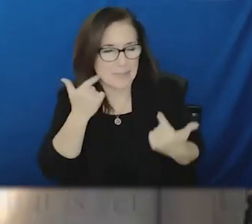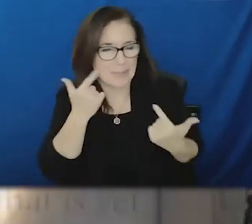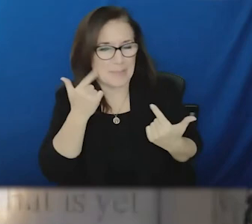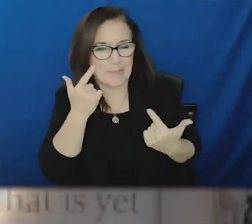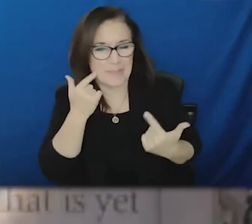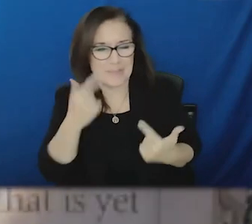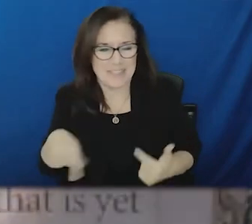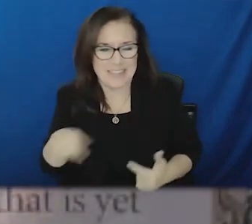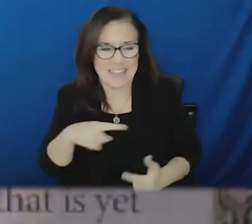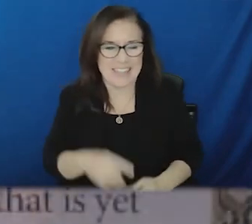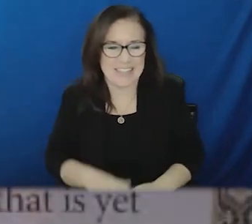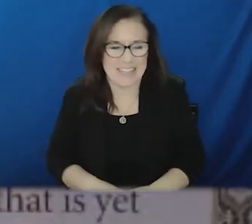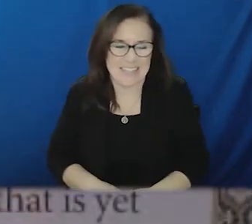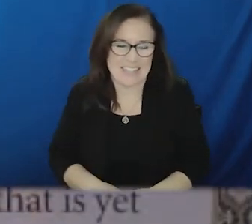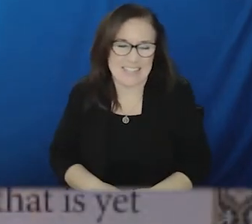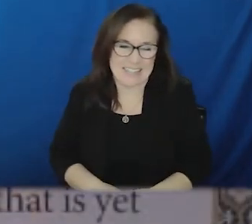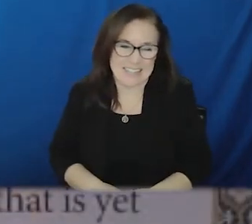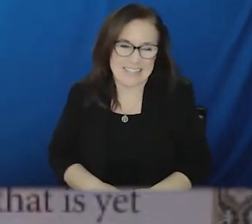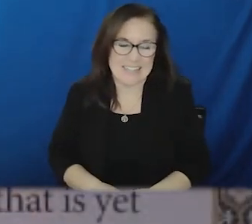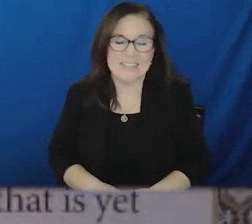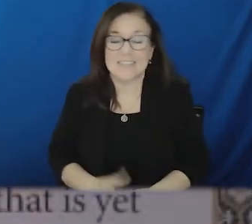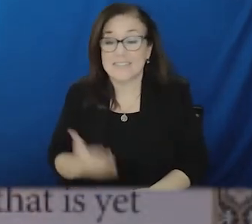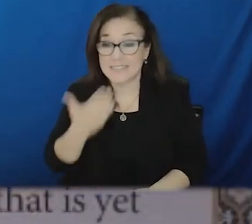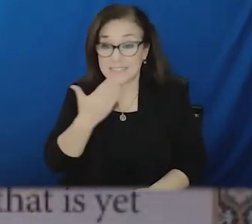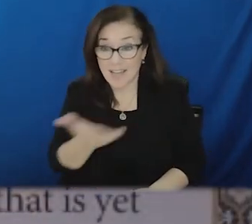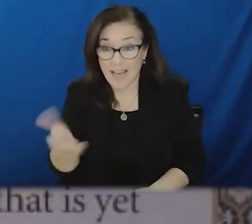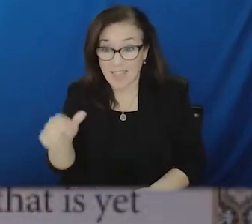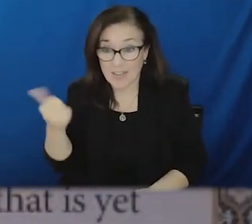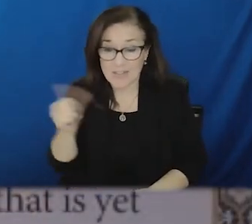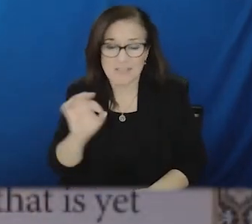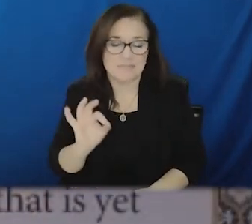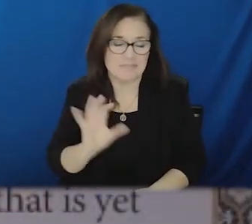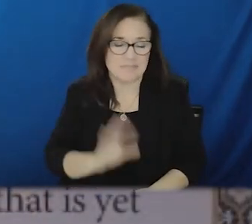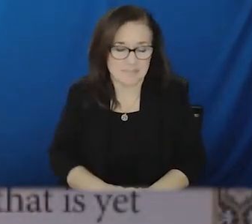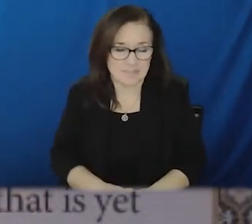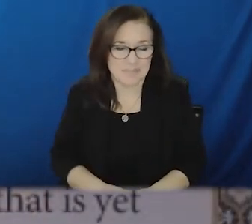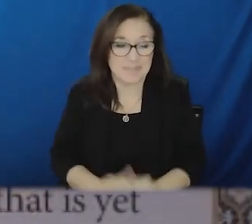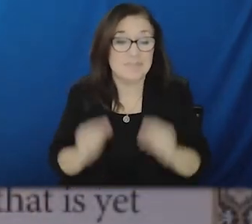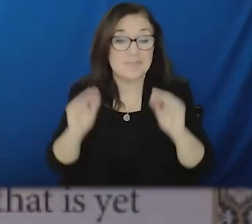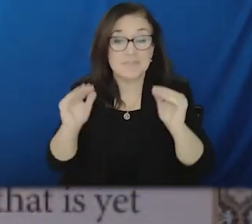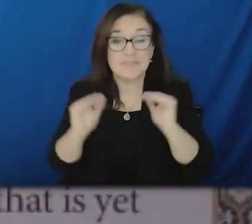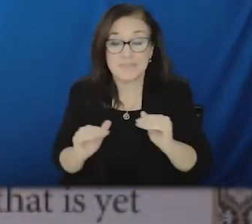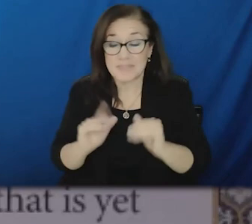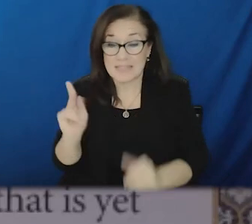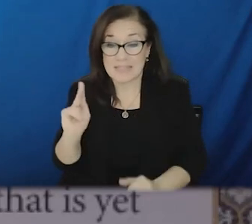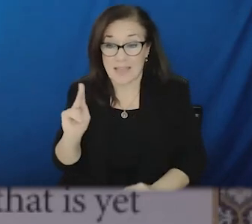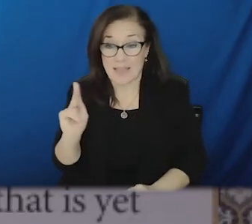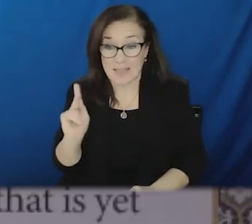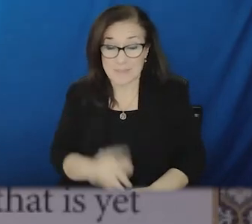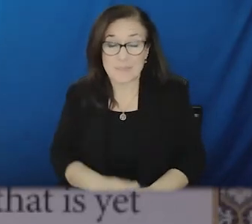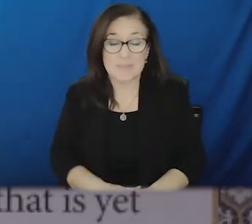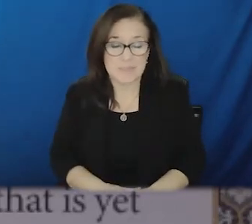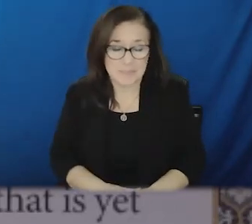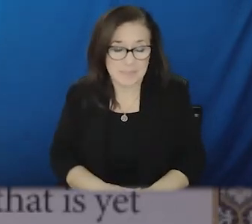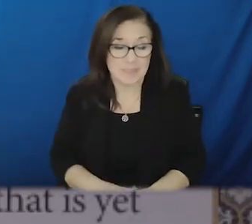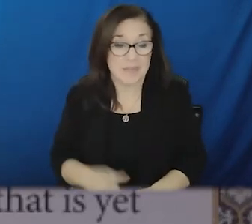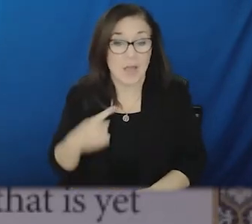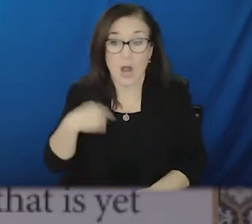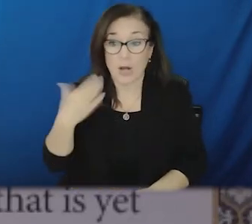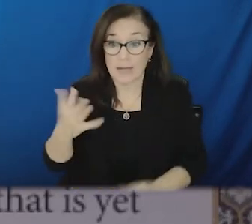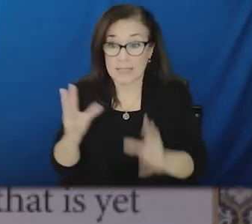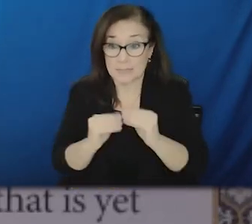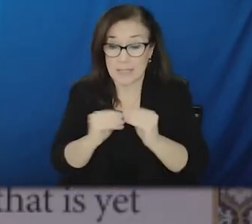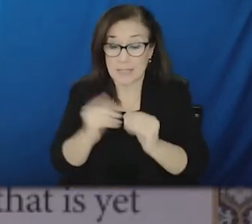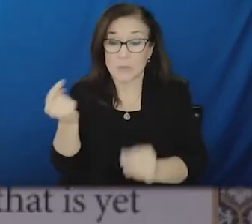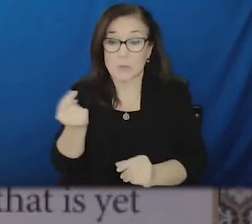Thank you. Anything? Okay, great. Let's go on to letter K. Our next meeting is on Tuesday,